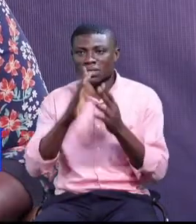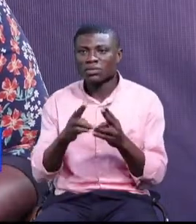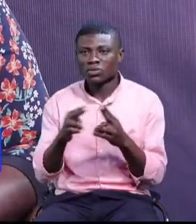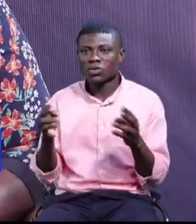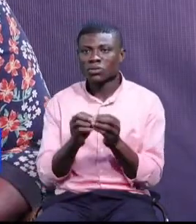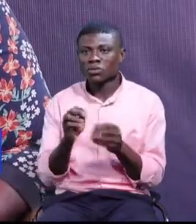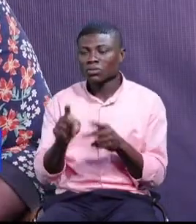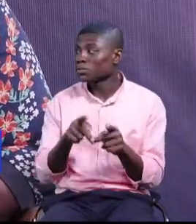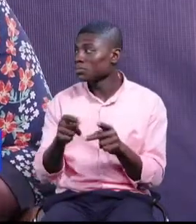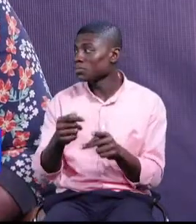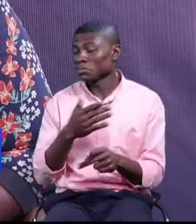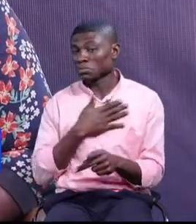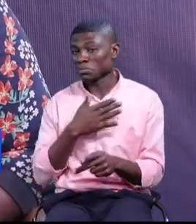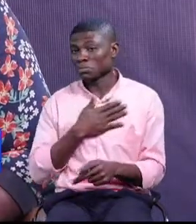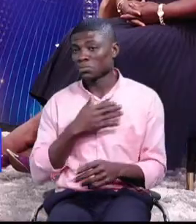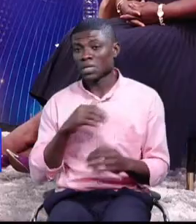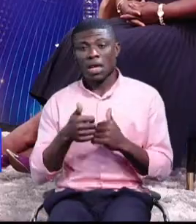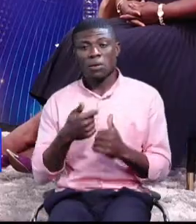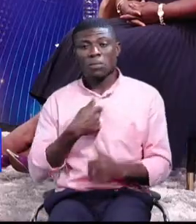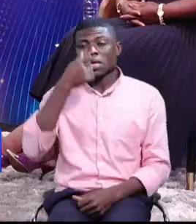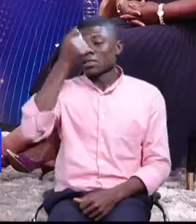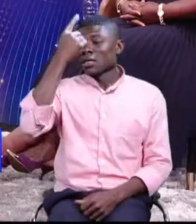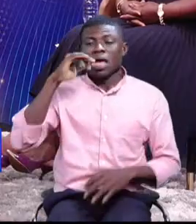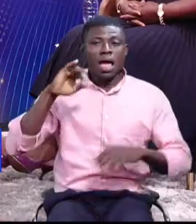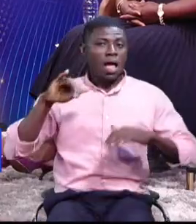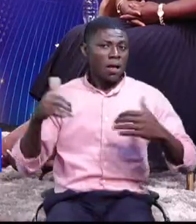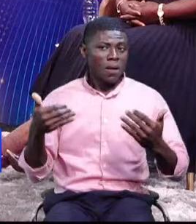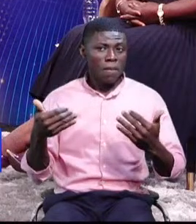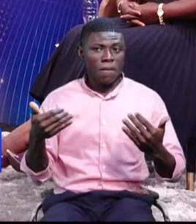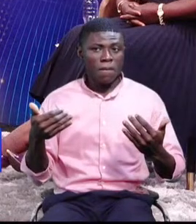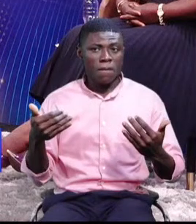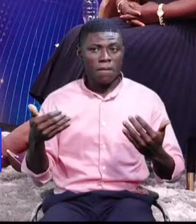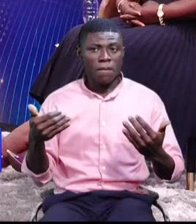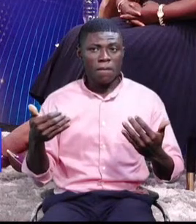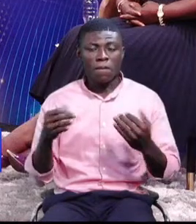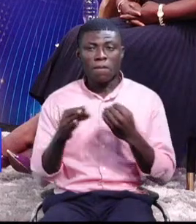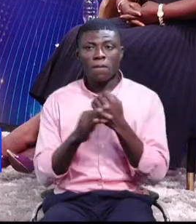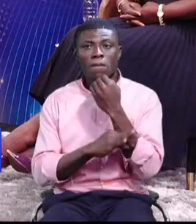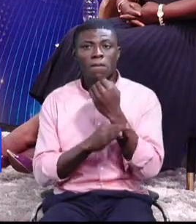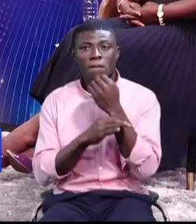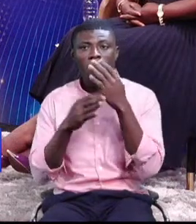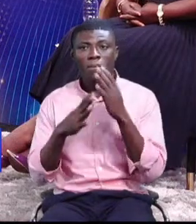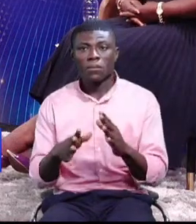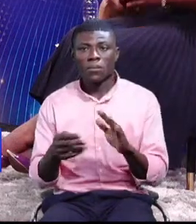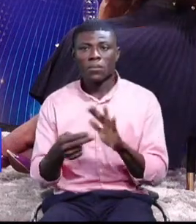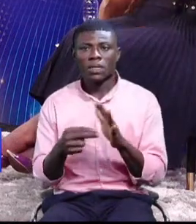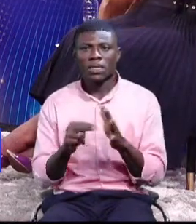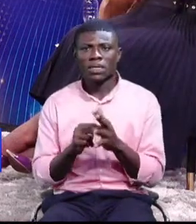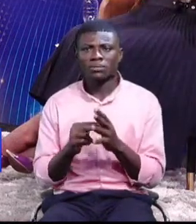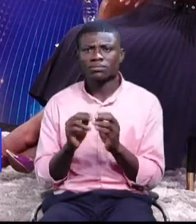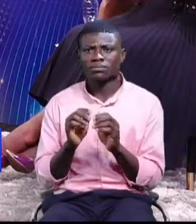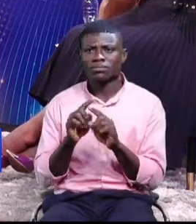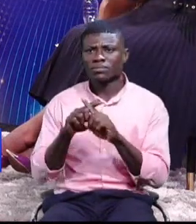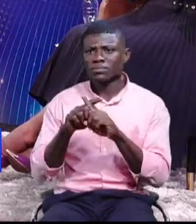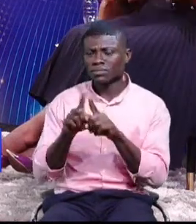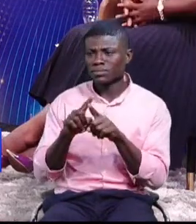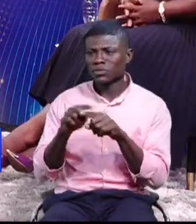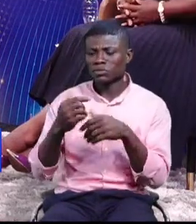So in my view, from where I sit, what is a foreigner is getting blurred. Exactly.